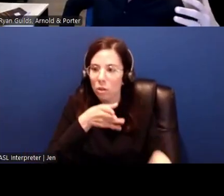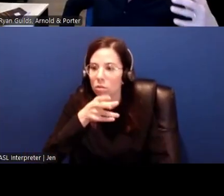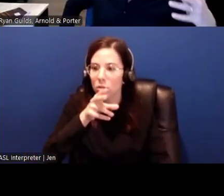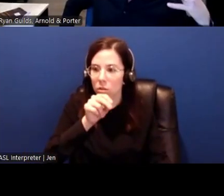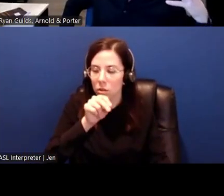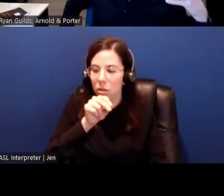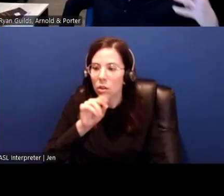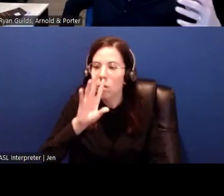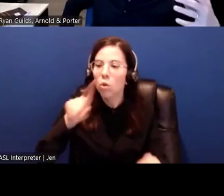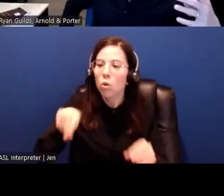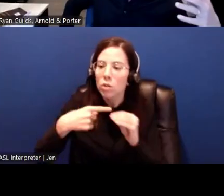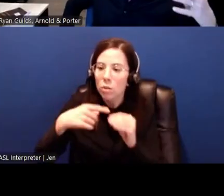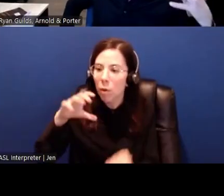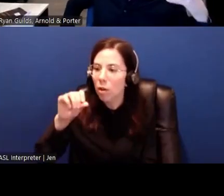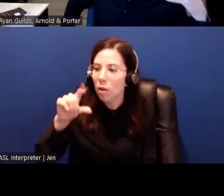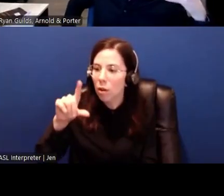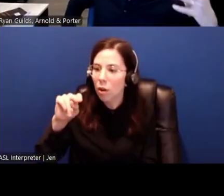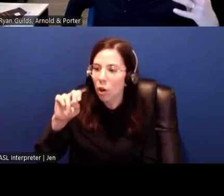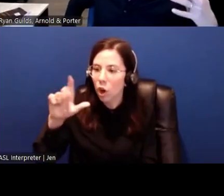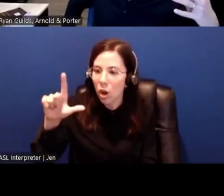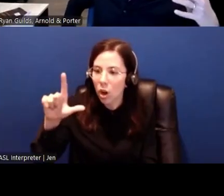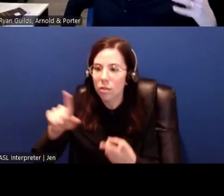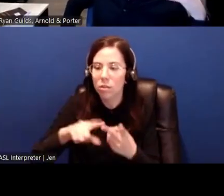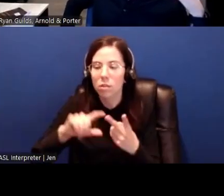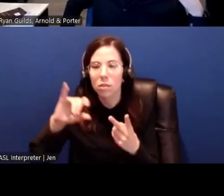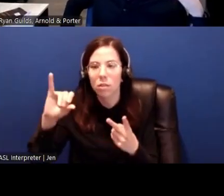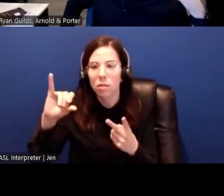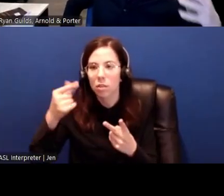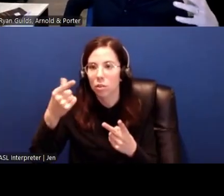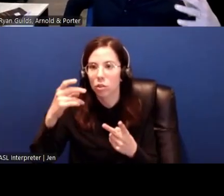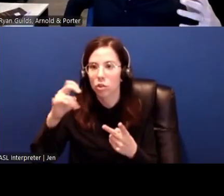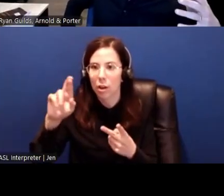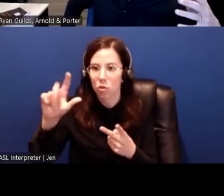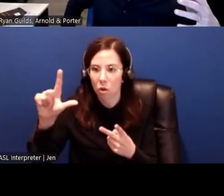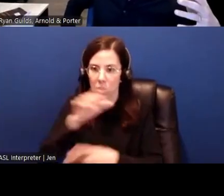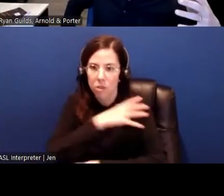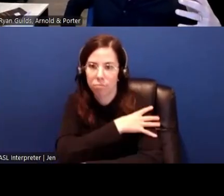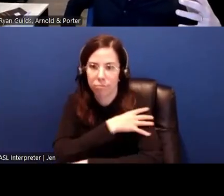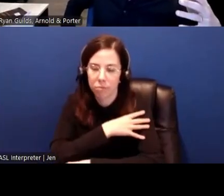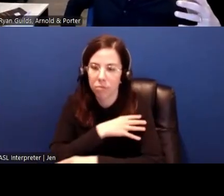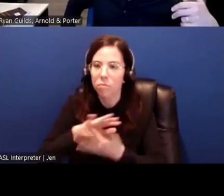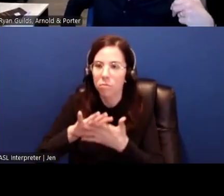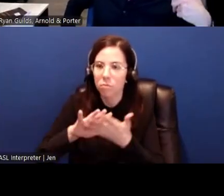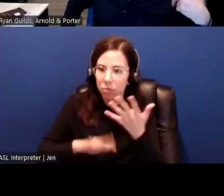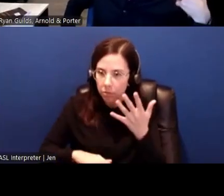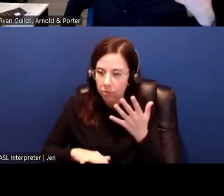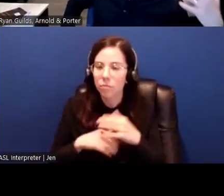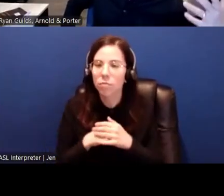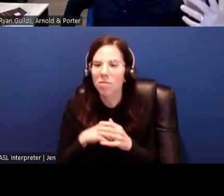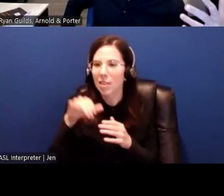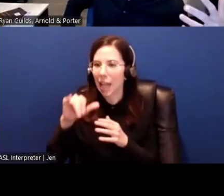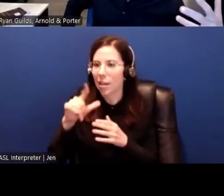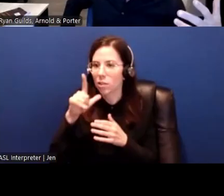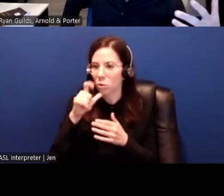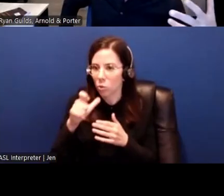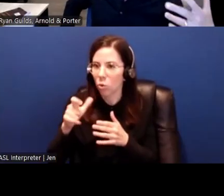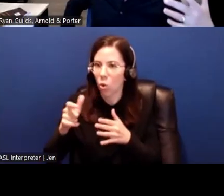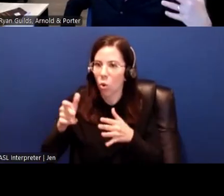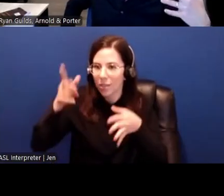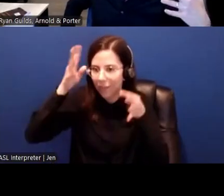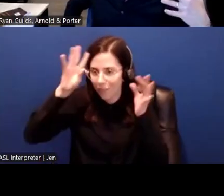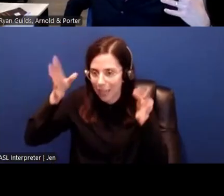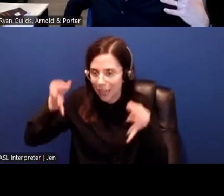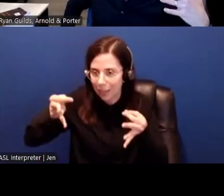bird colonels, generals, and the like. That's generally the convening authority. So it's not usual